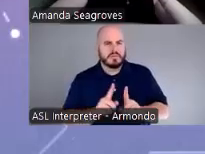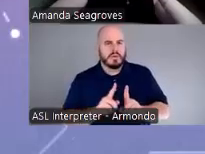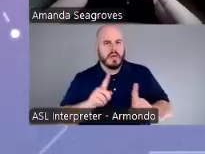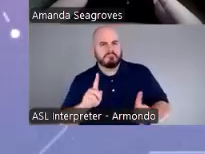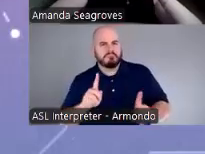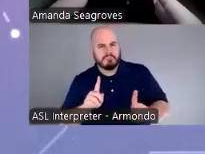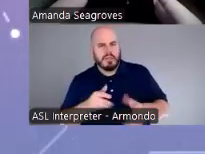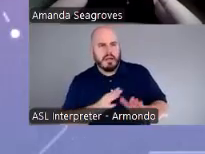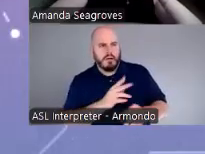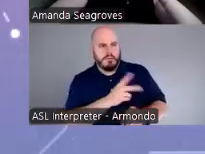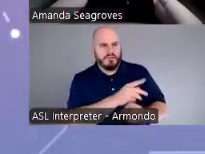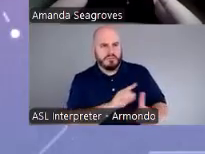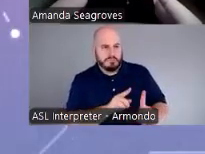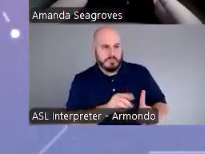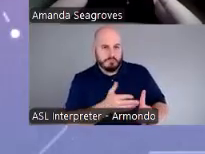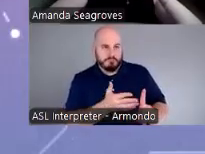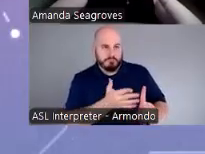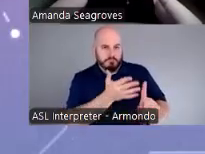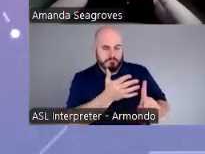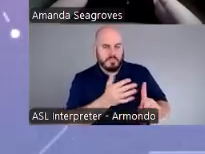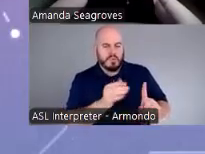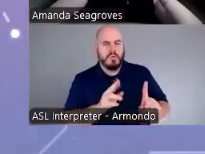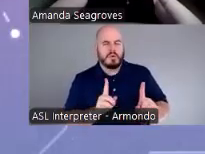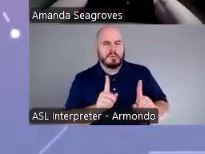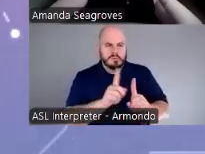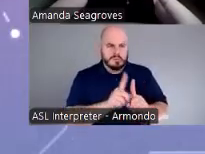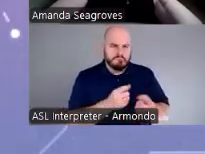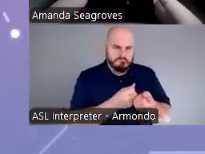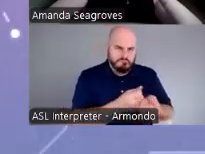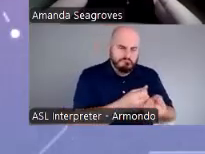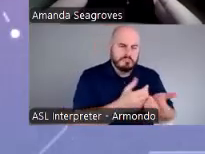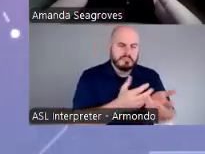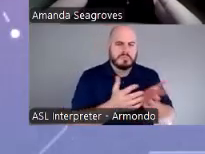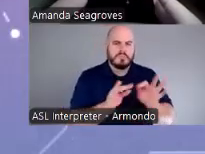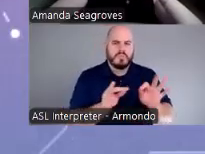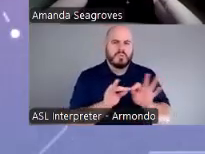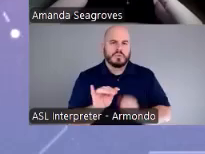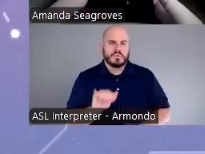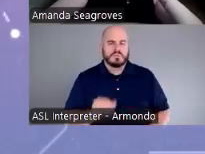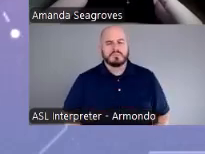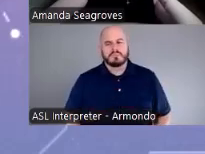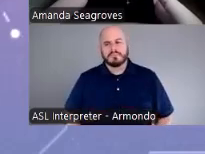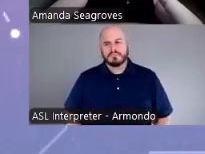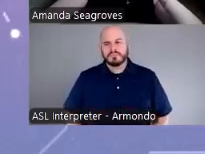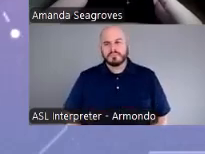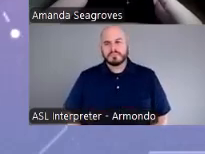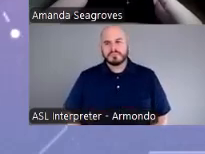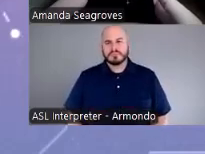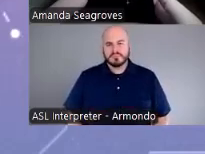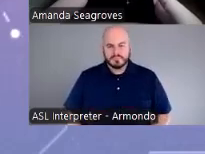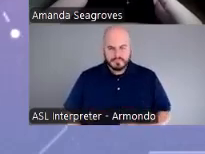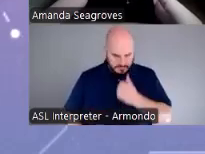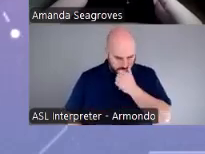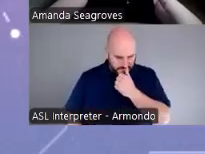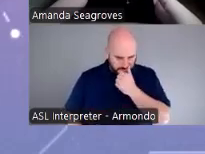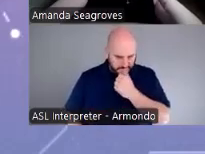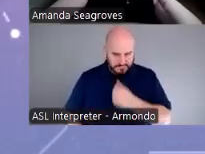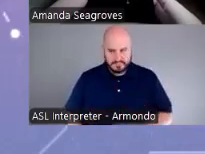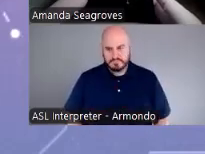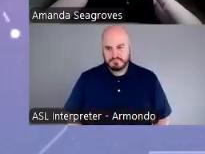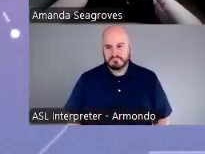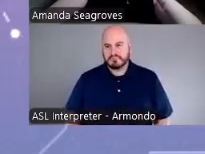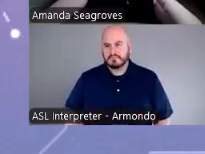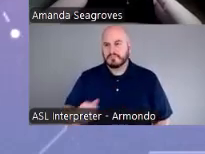is a big contributor to a person's healthcare. All right. There's another question